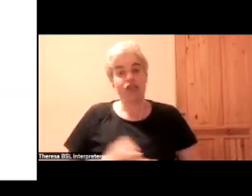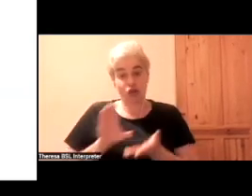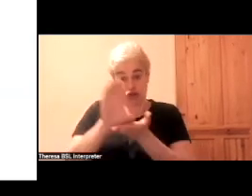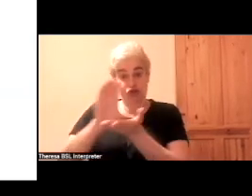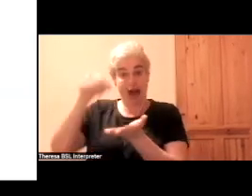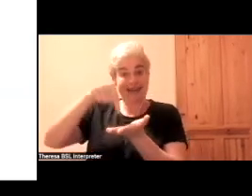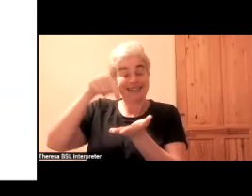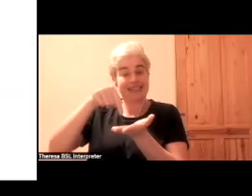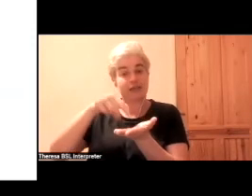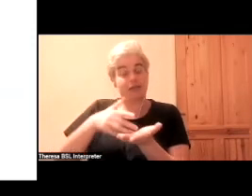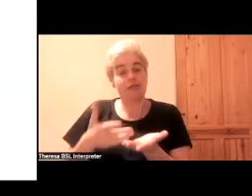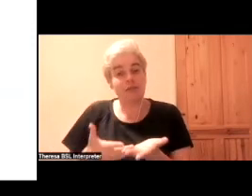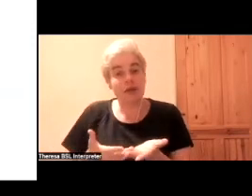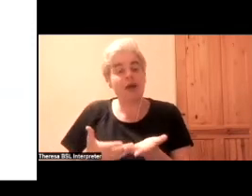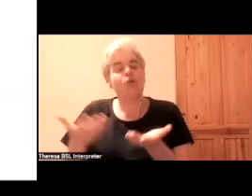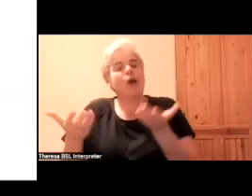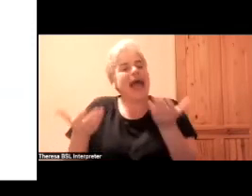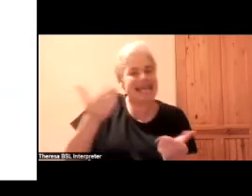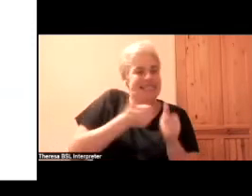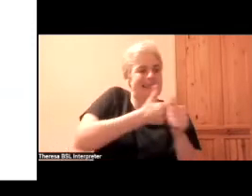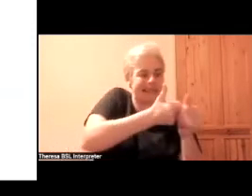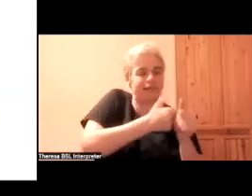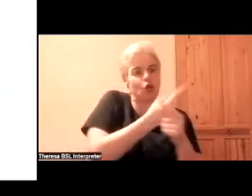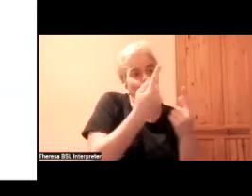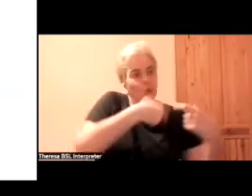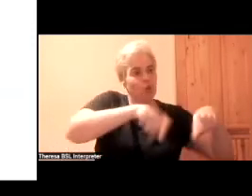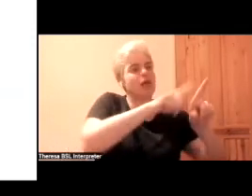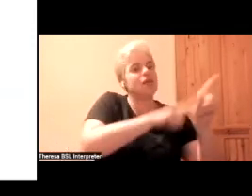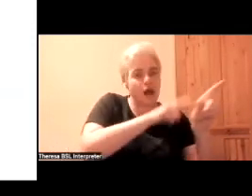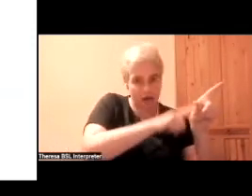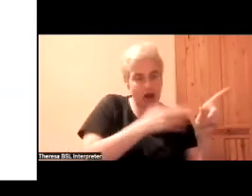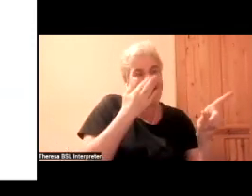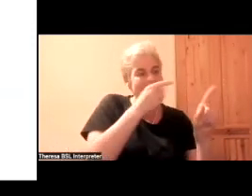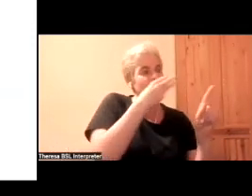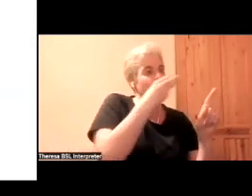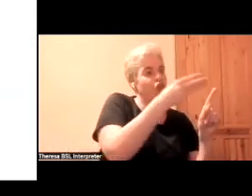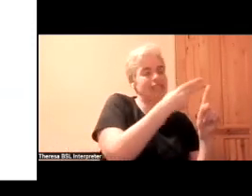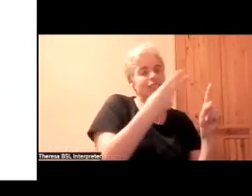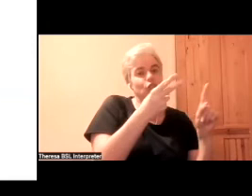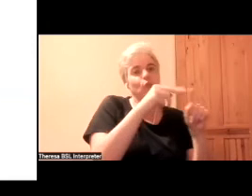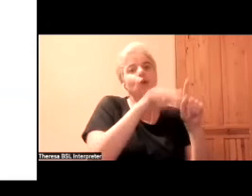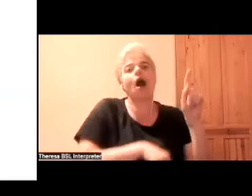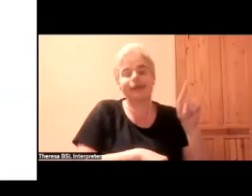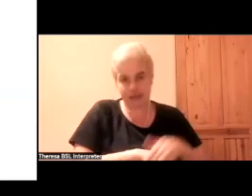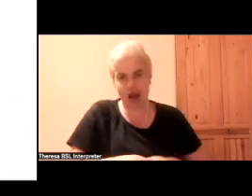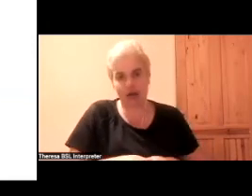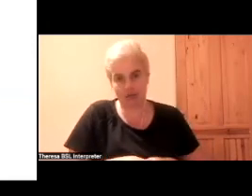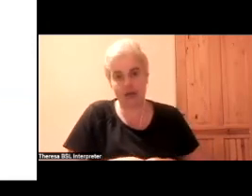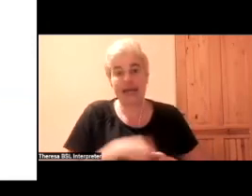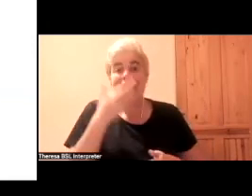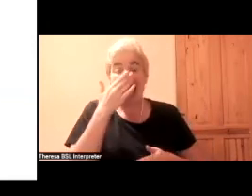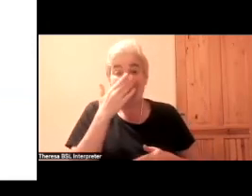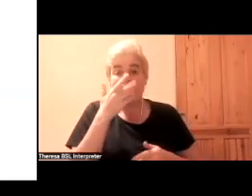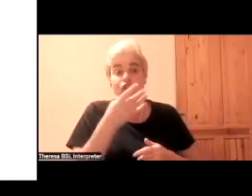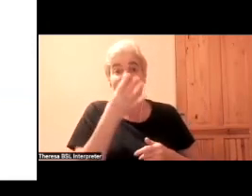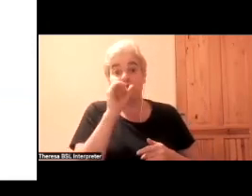are heavily weighted towards younger ordinands, aged 32 or younger. From the age